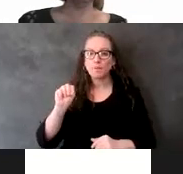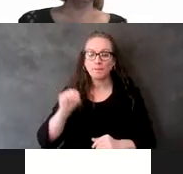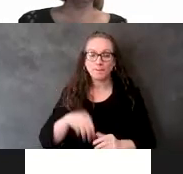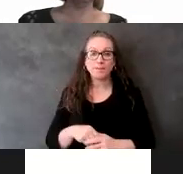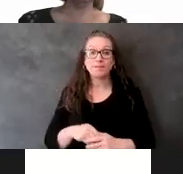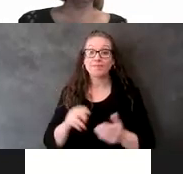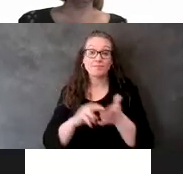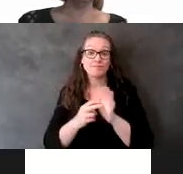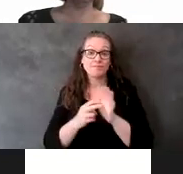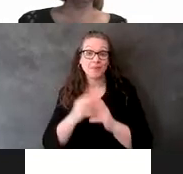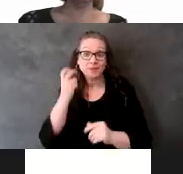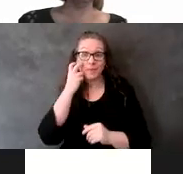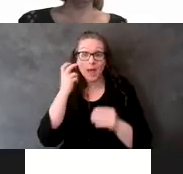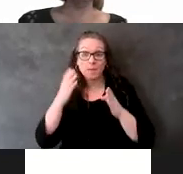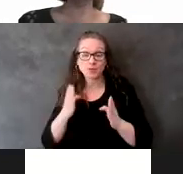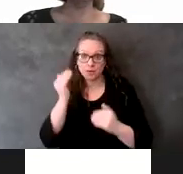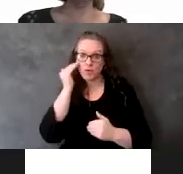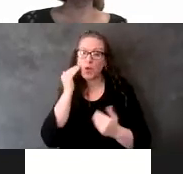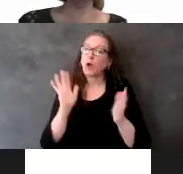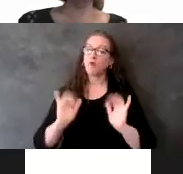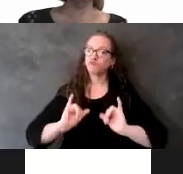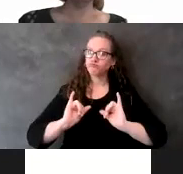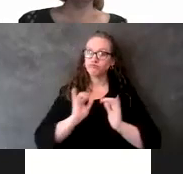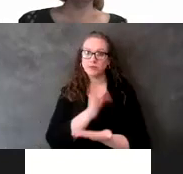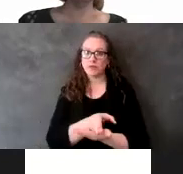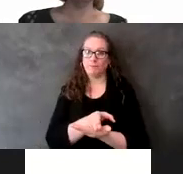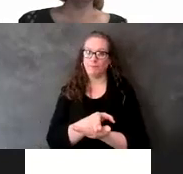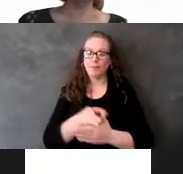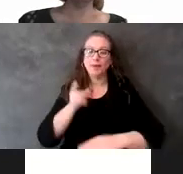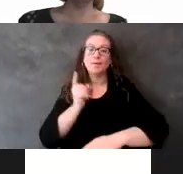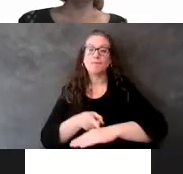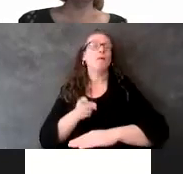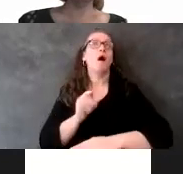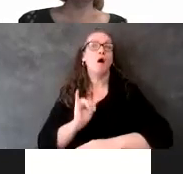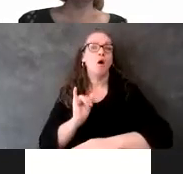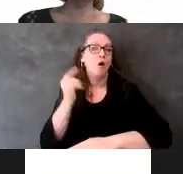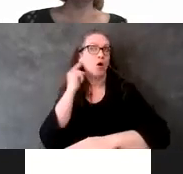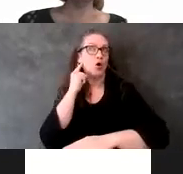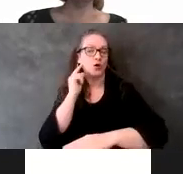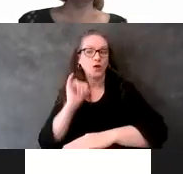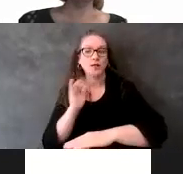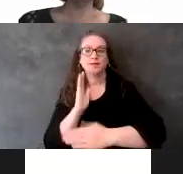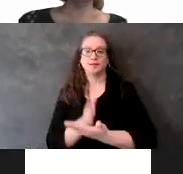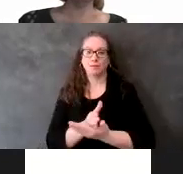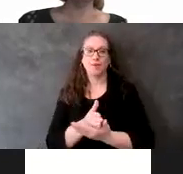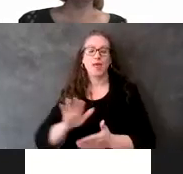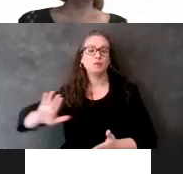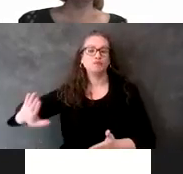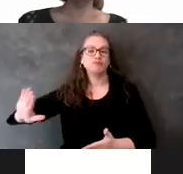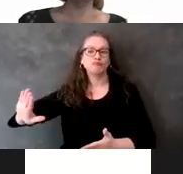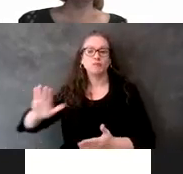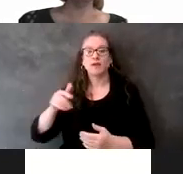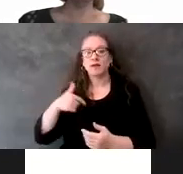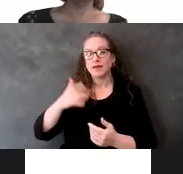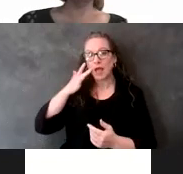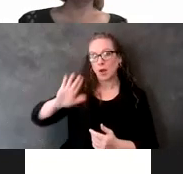knows to stop and find the push button, if there is one,